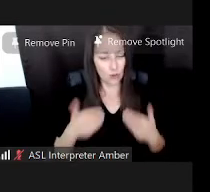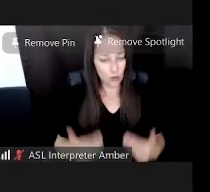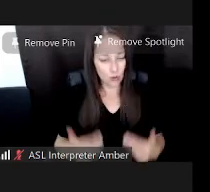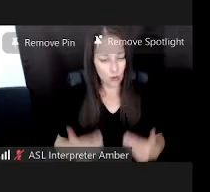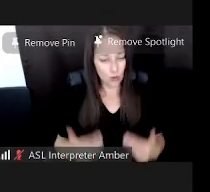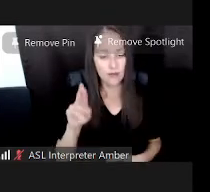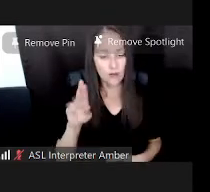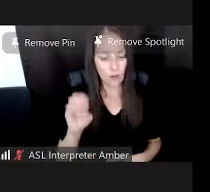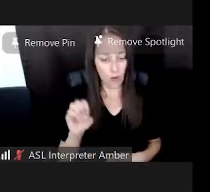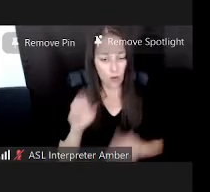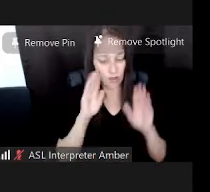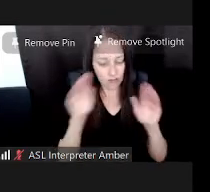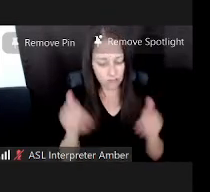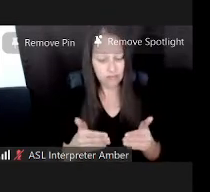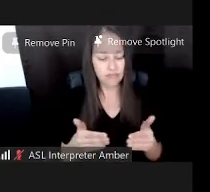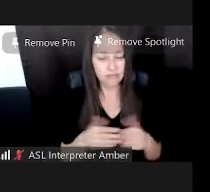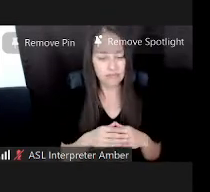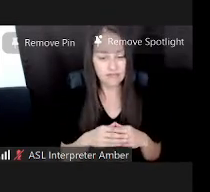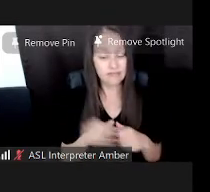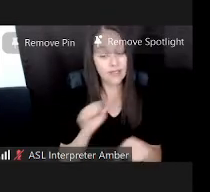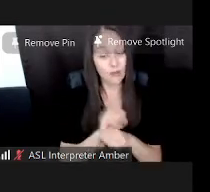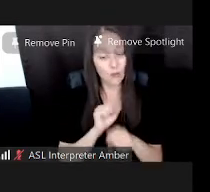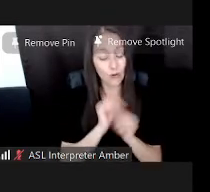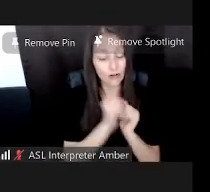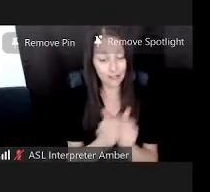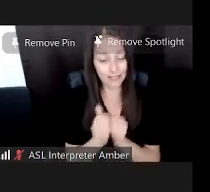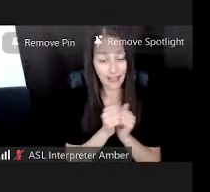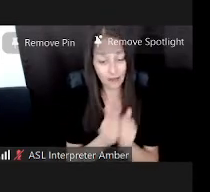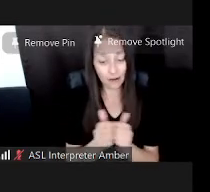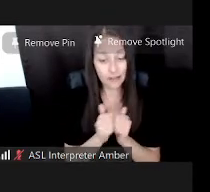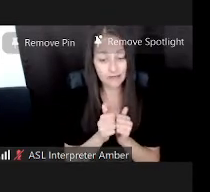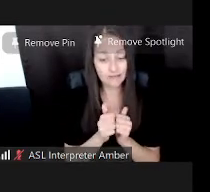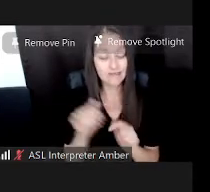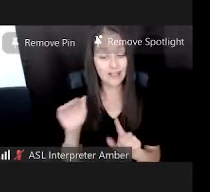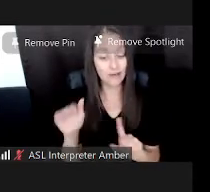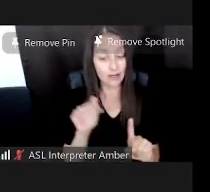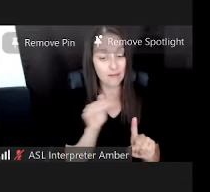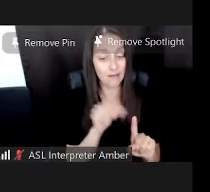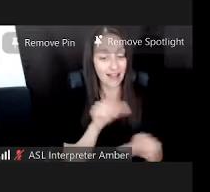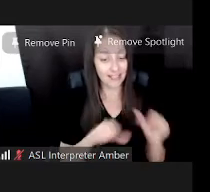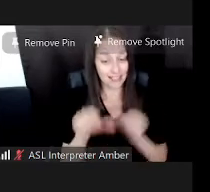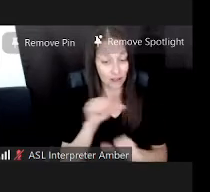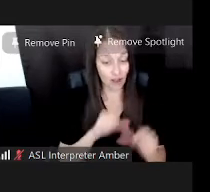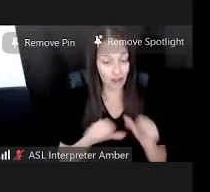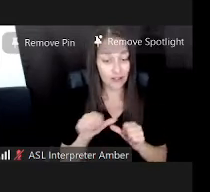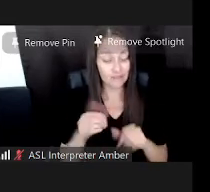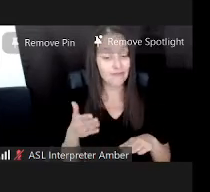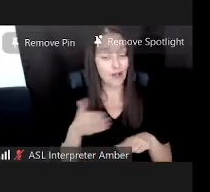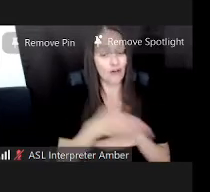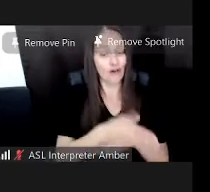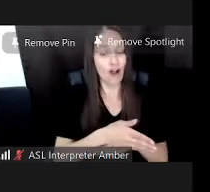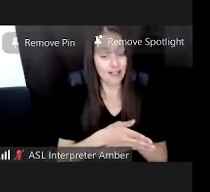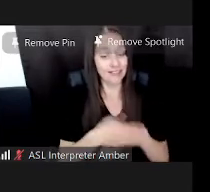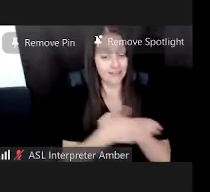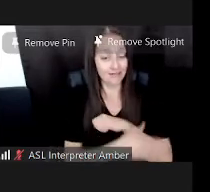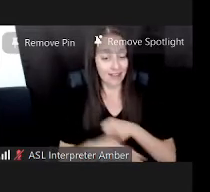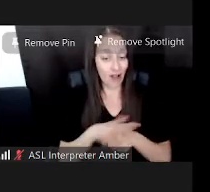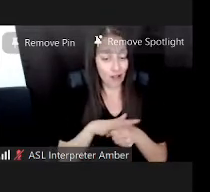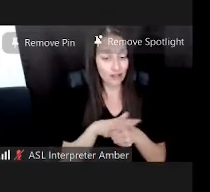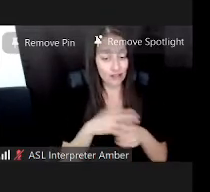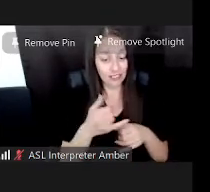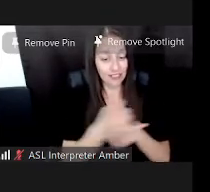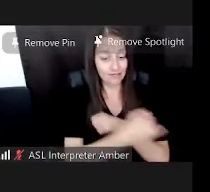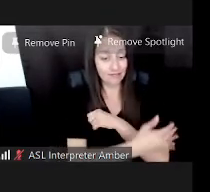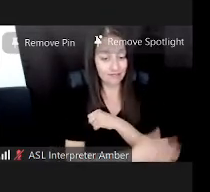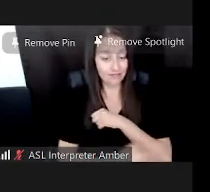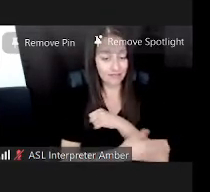tandem with one another and remind each other across these borders, especially ours in the US, which are so